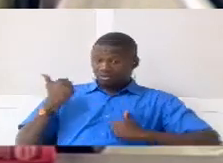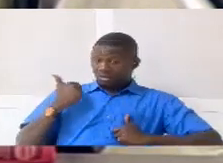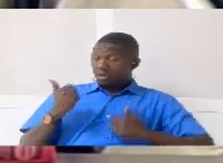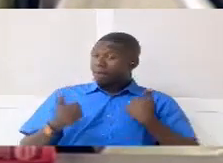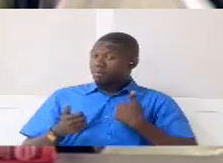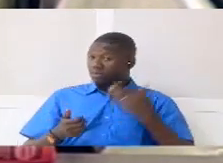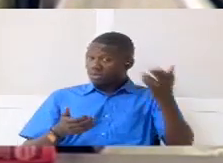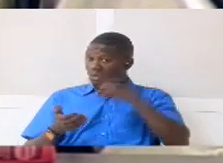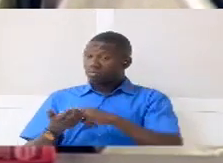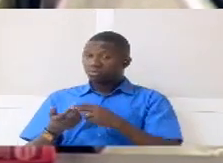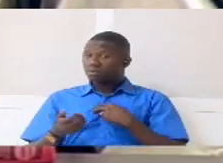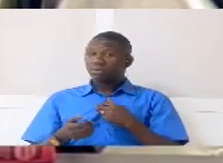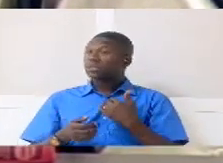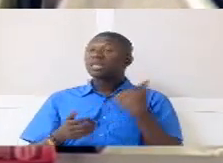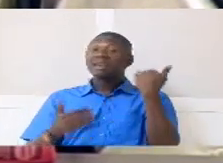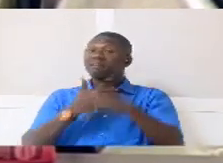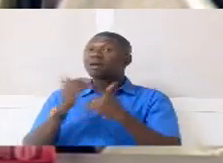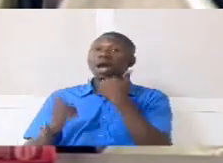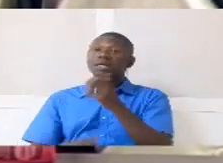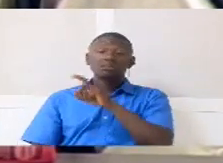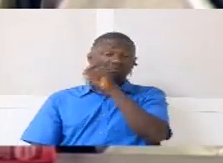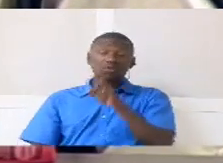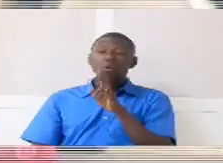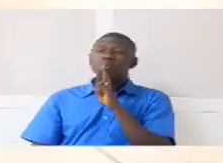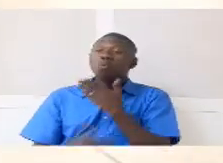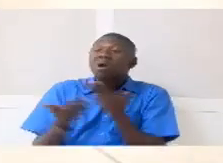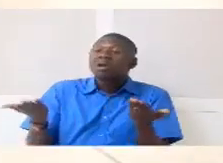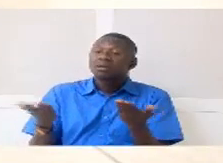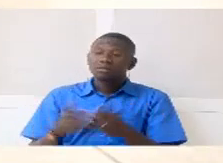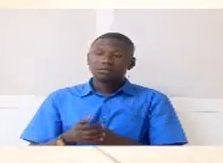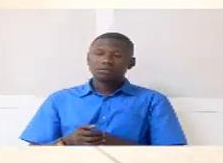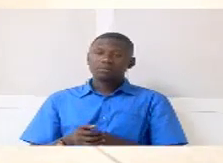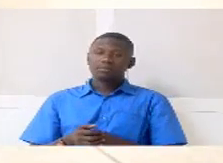ida mi dala ka ke fa. You will not even think of that.